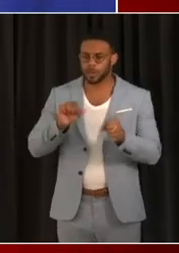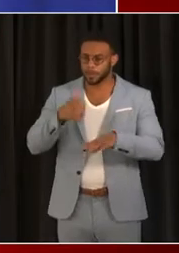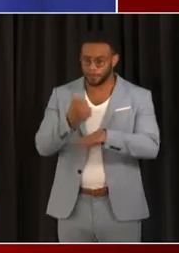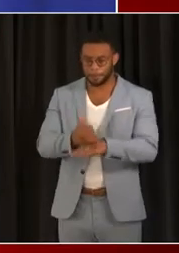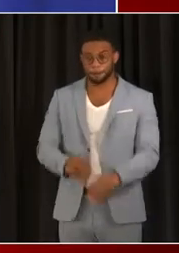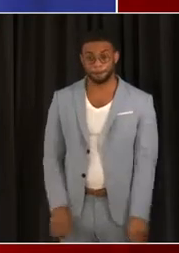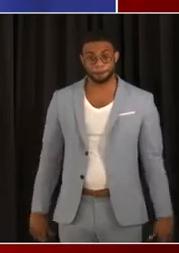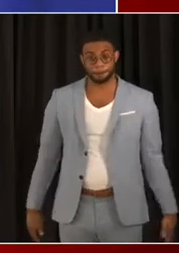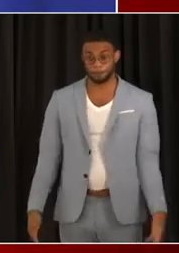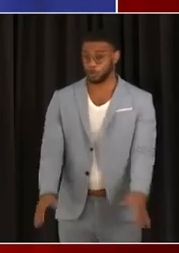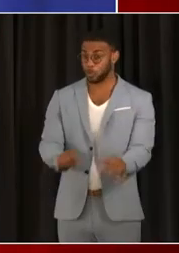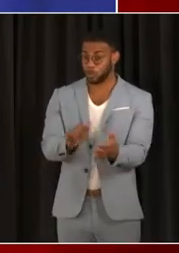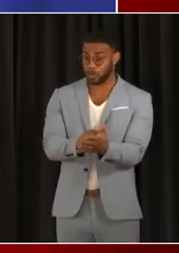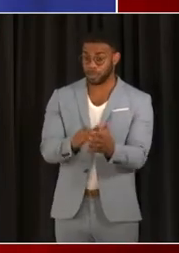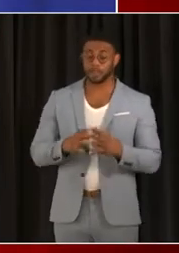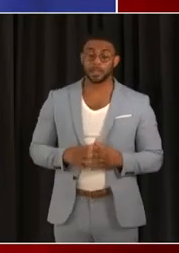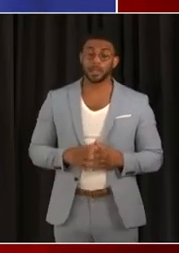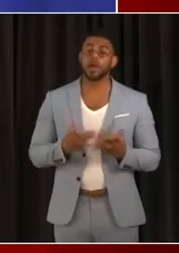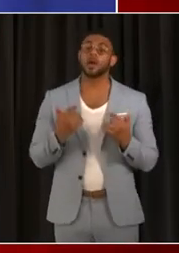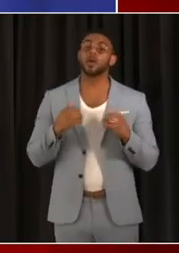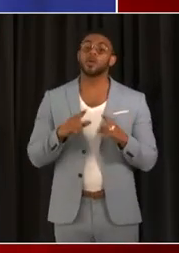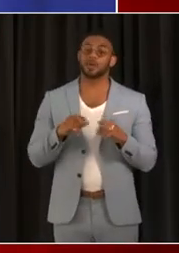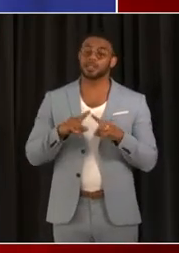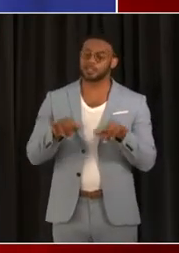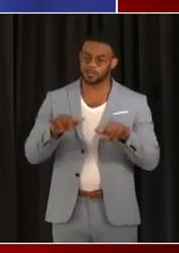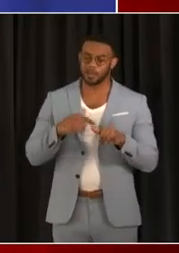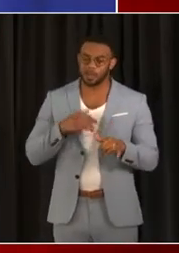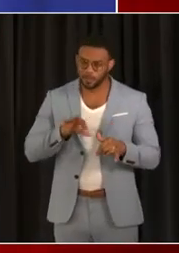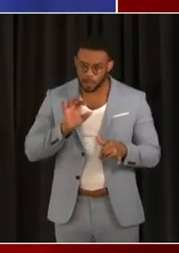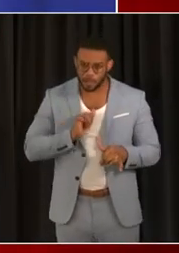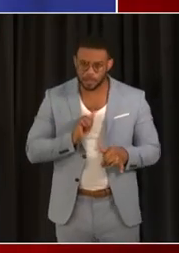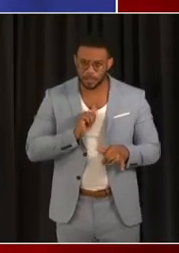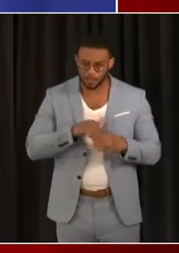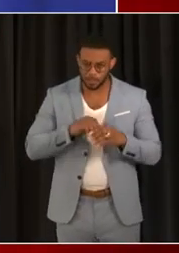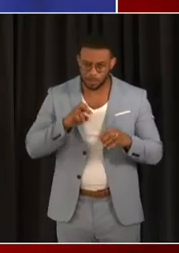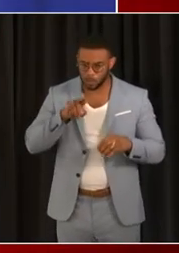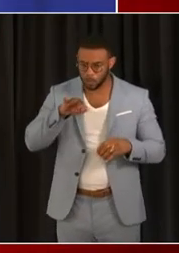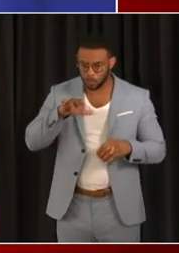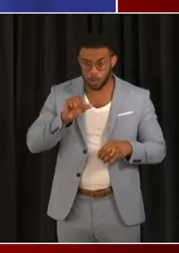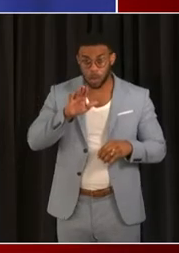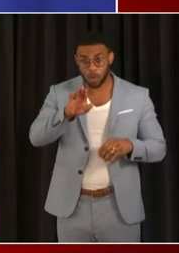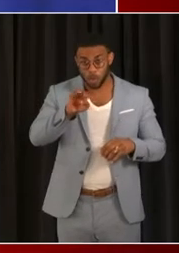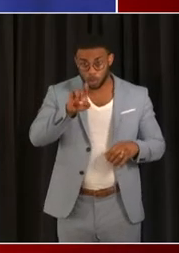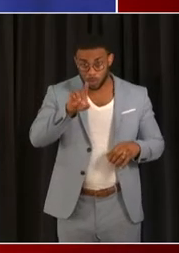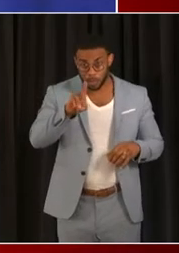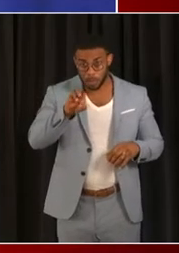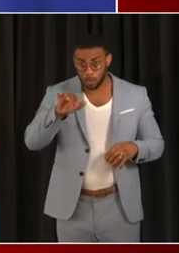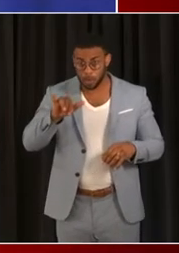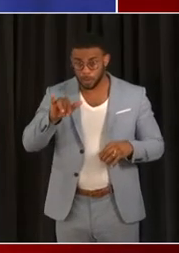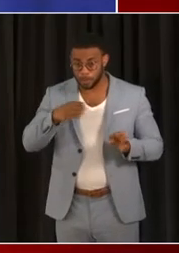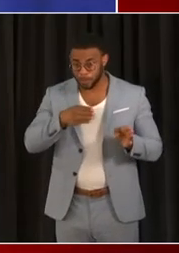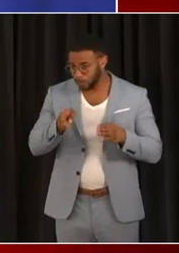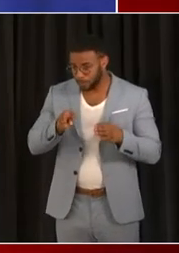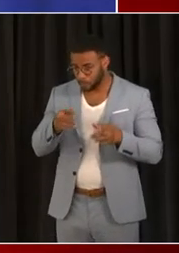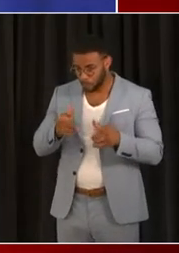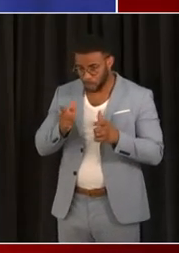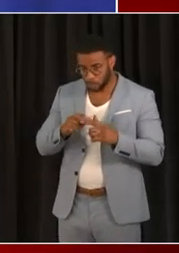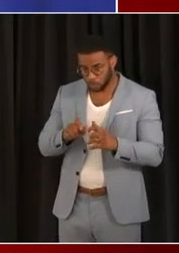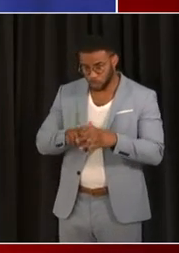to bear. And in doing so, while at the same time, when we found ourselves in the crisis, Your United Way certainly was able to pivot